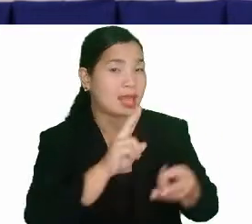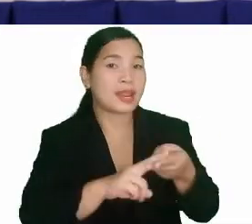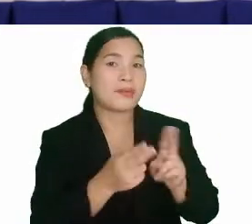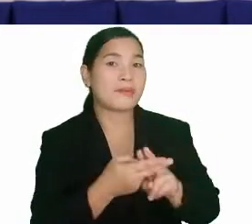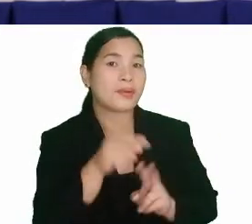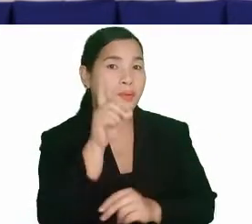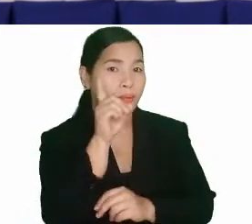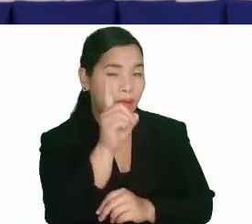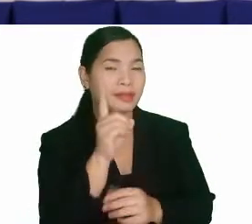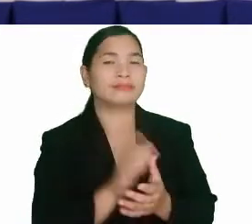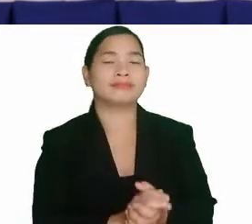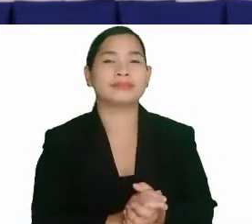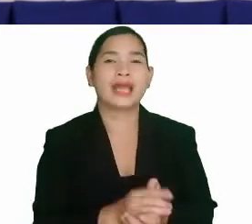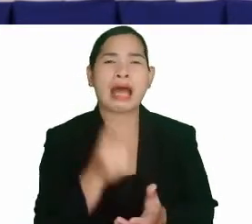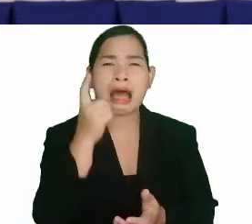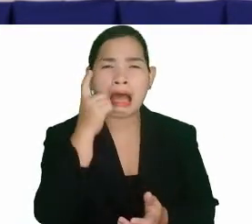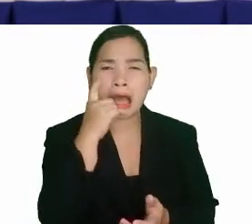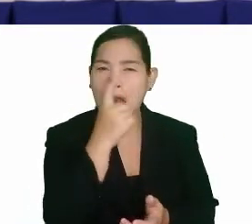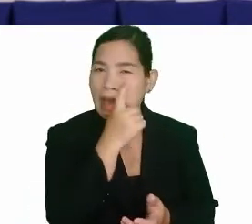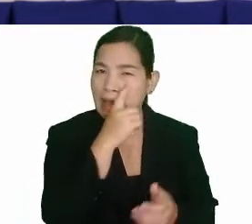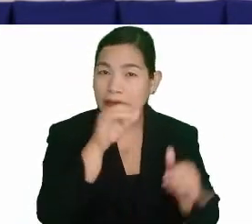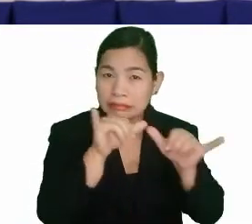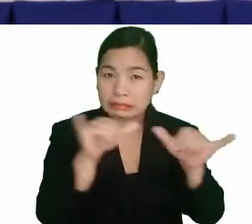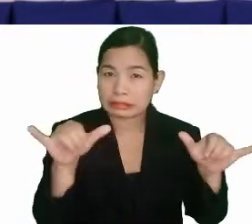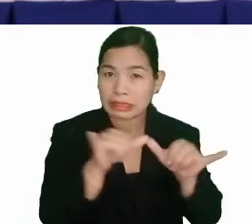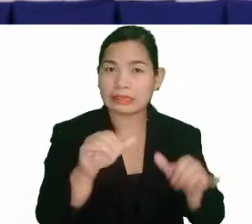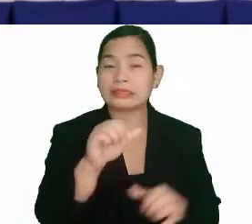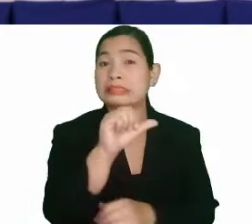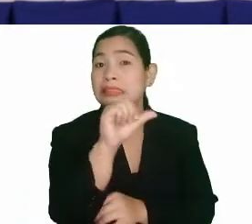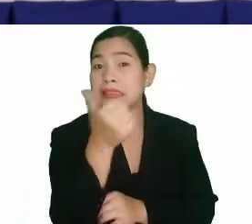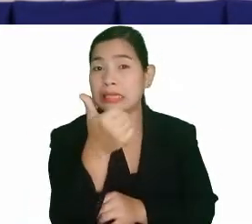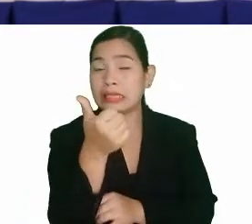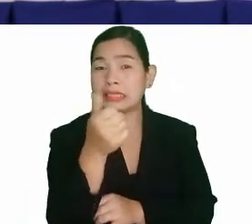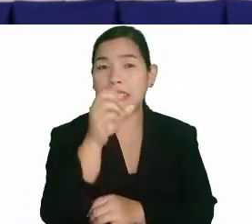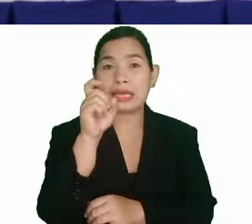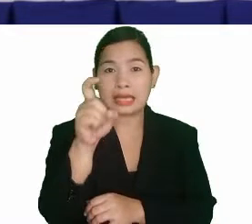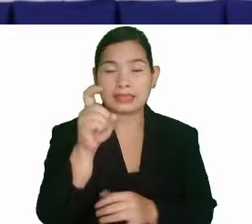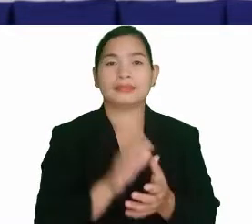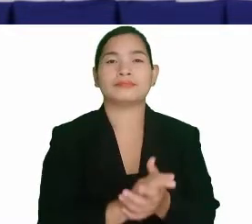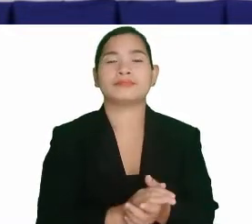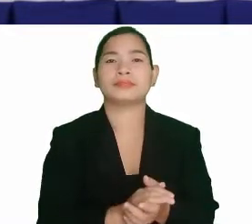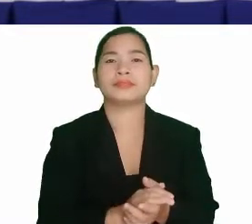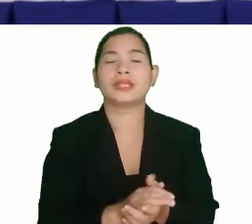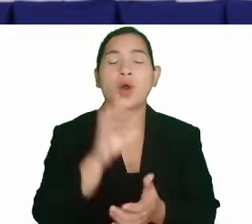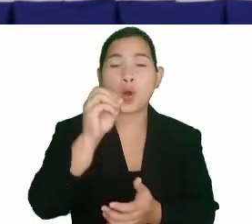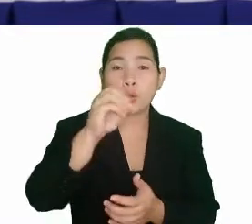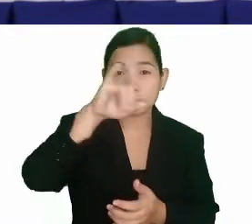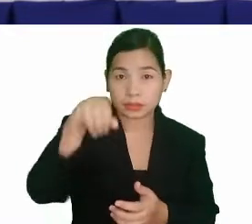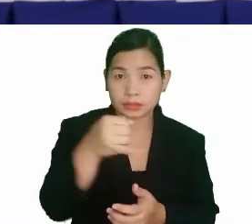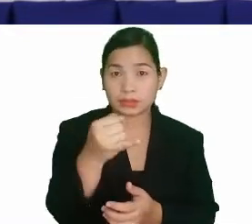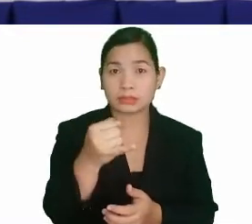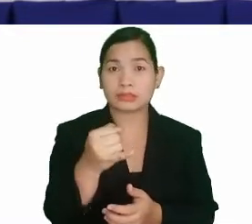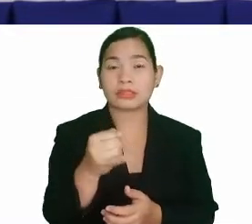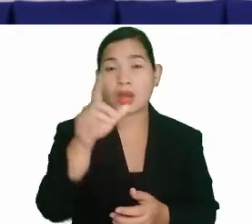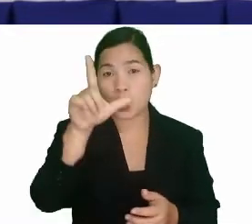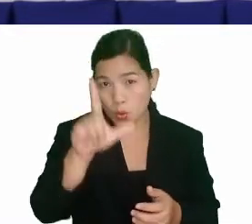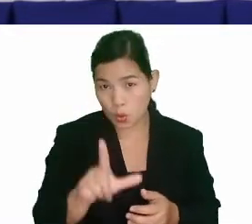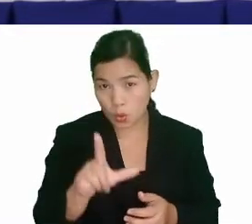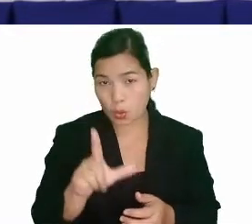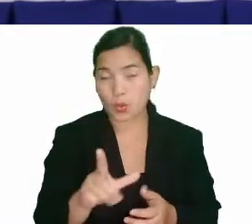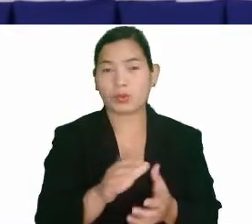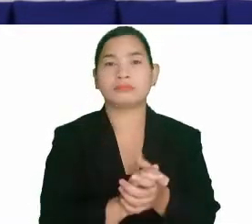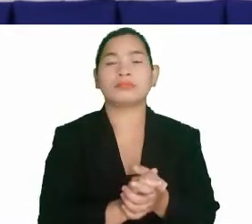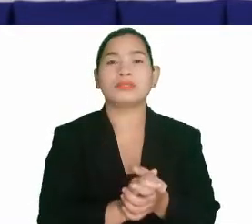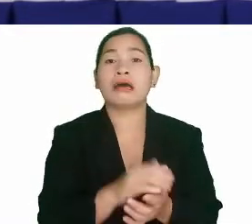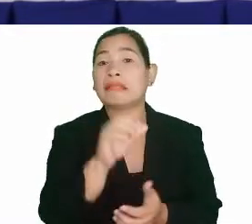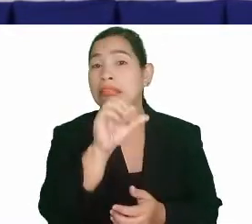1. Eyepiece magnification is 10x, while objective lens magnification is in low power,